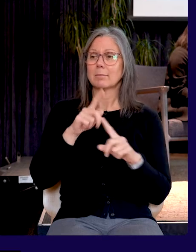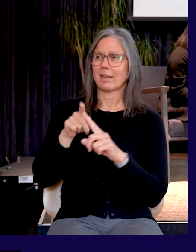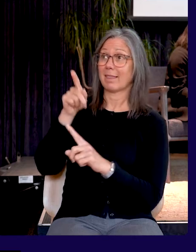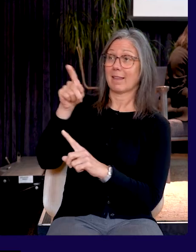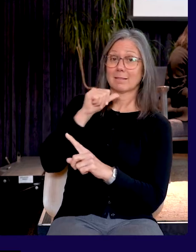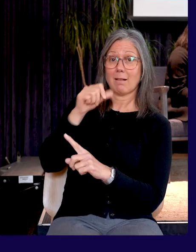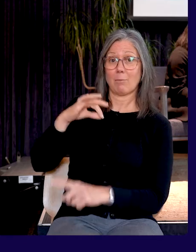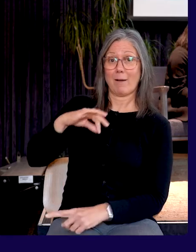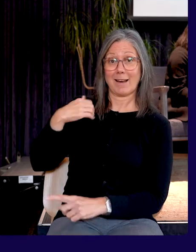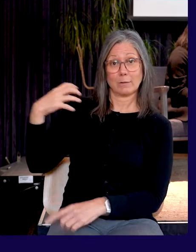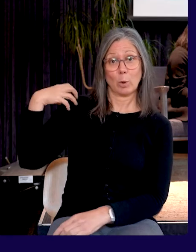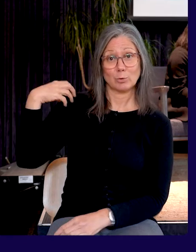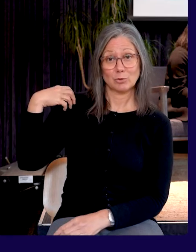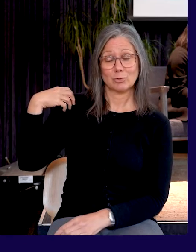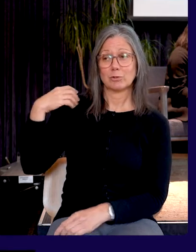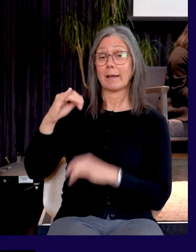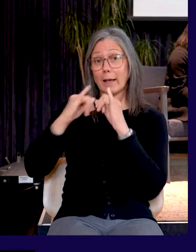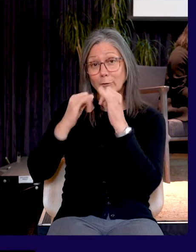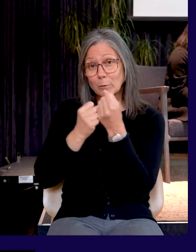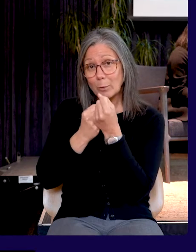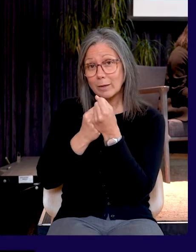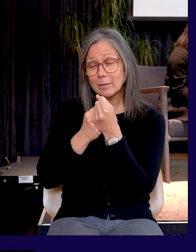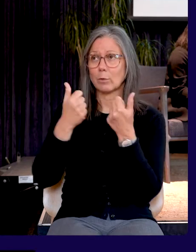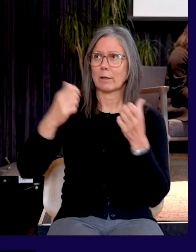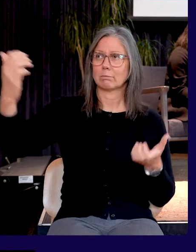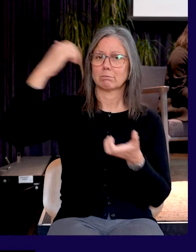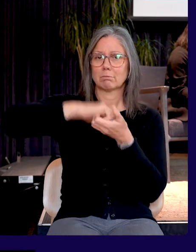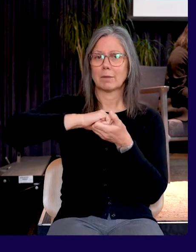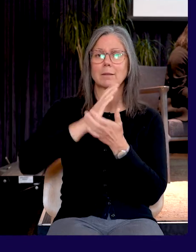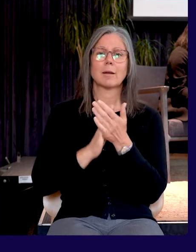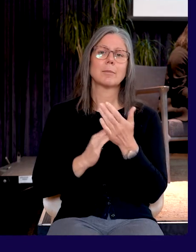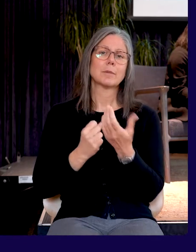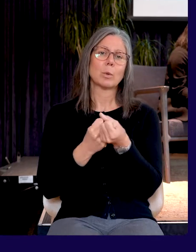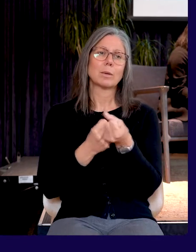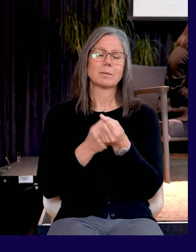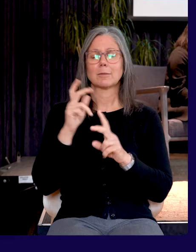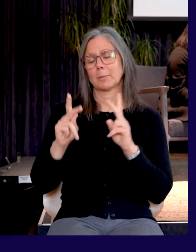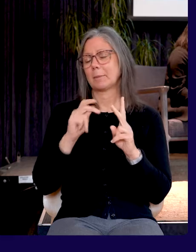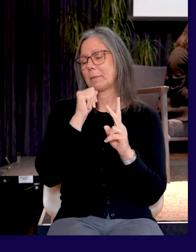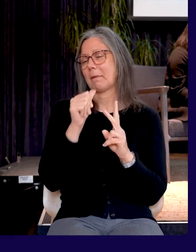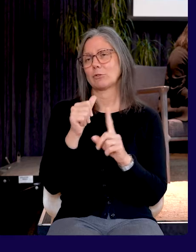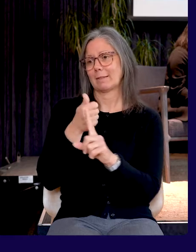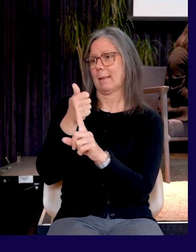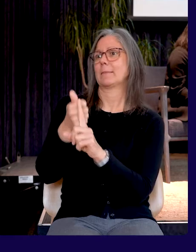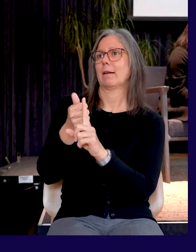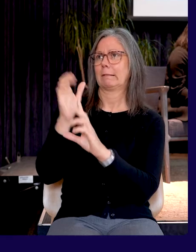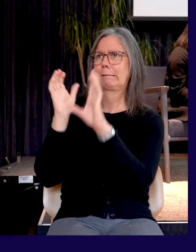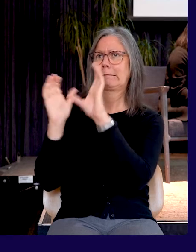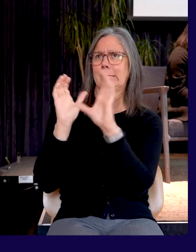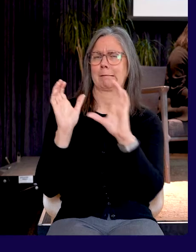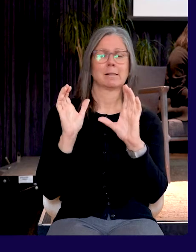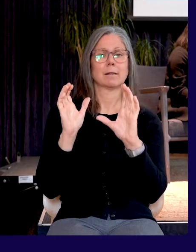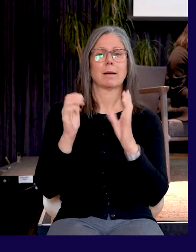actually provides coaching and interview support, right? So trying to put together some of those supports so that folks aren't doing it themselves, helping